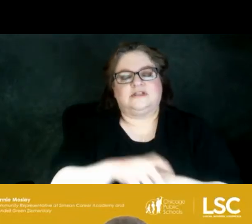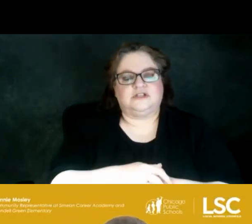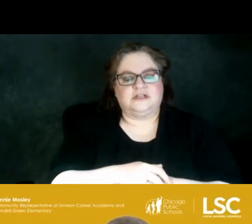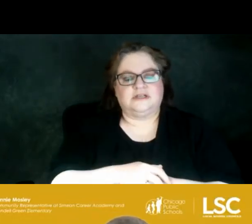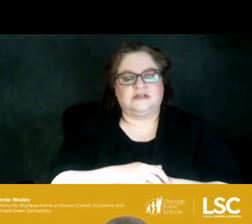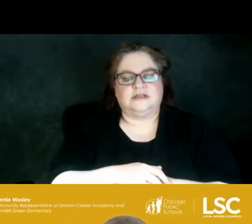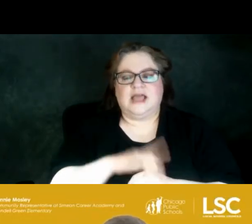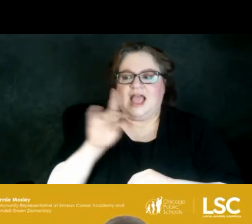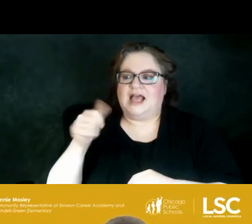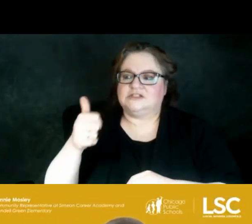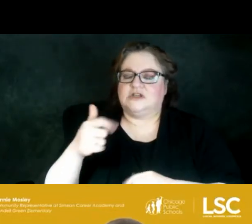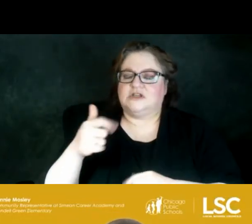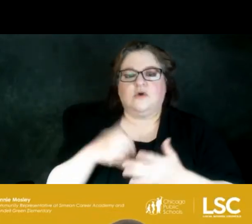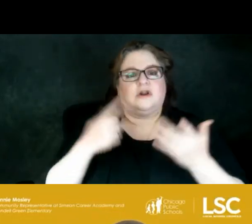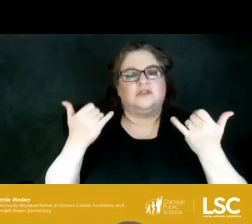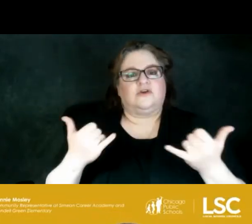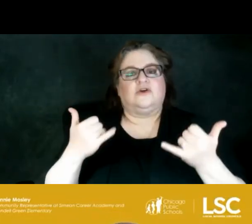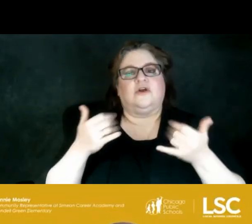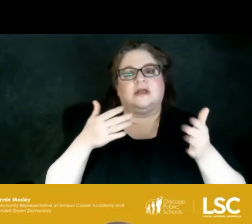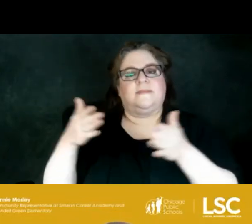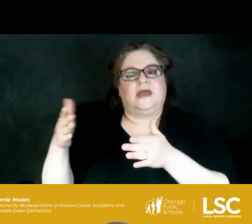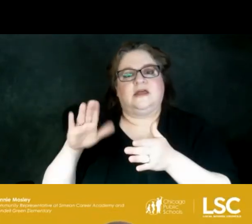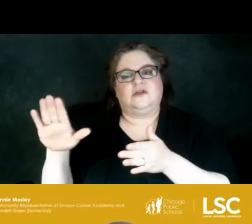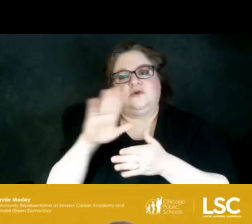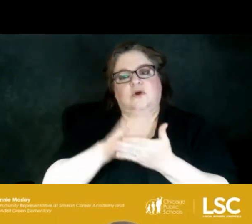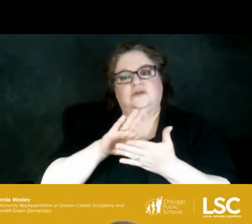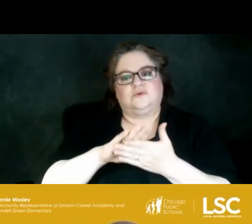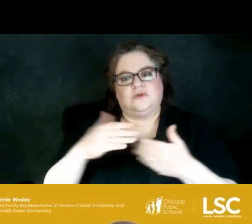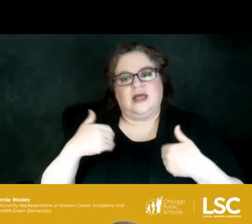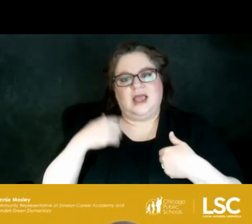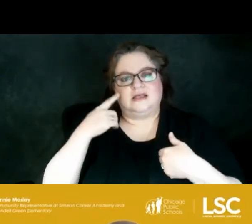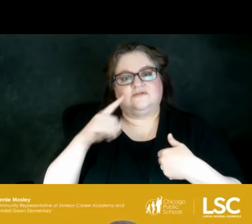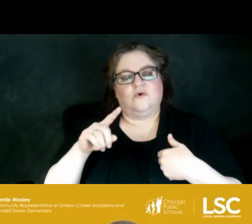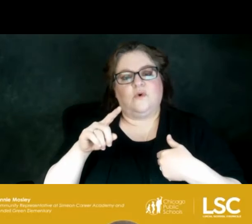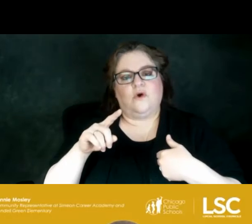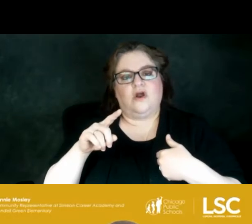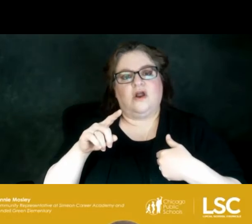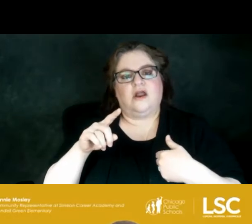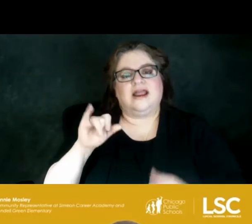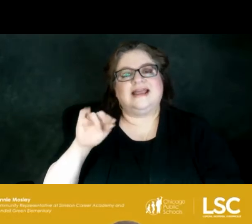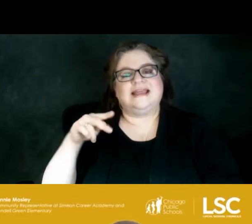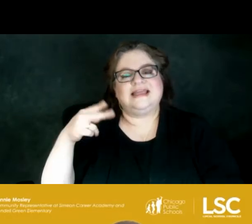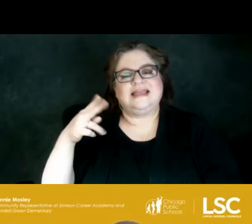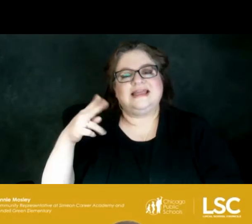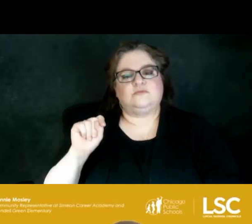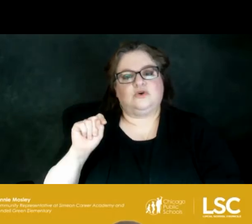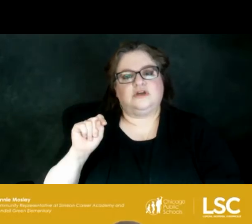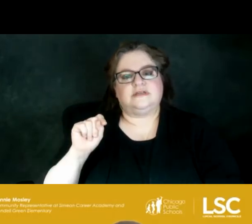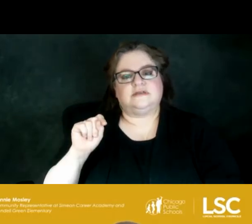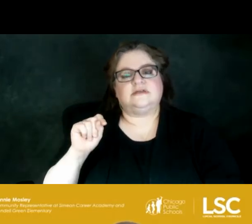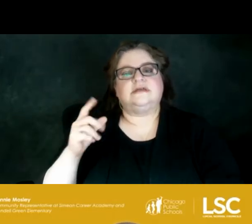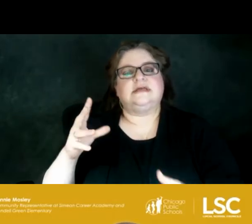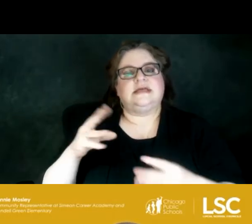ask yourself, what are the current mechanisms that your school has for input intake? Or how do